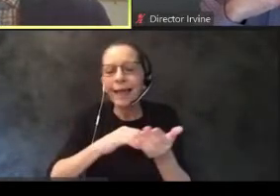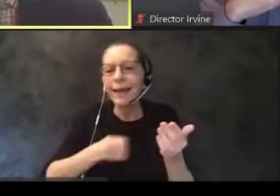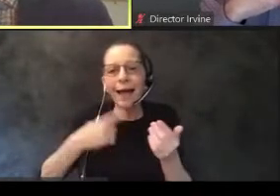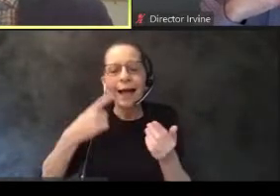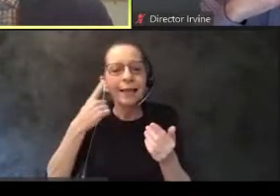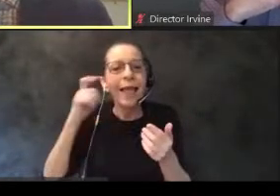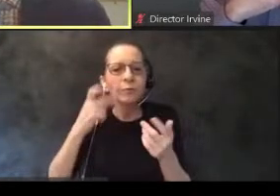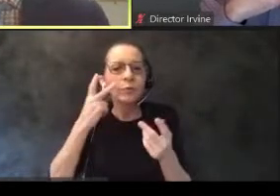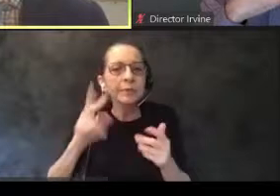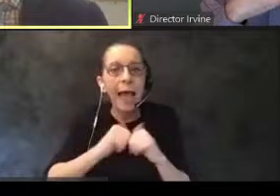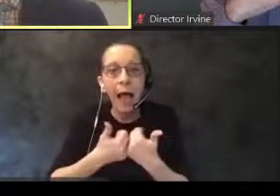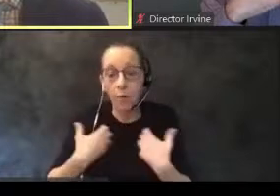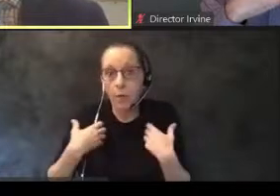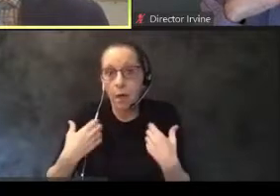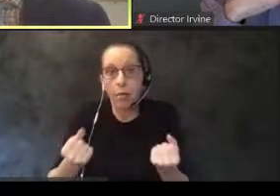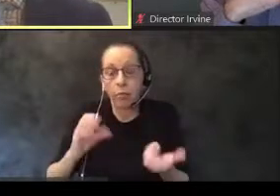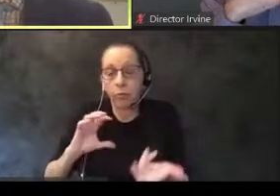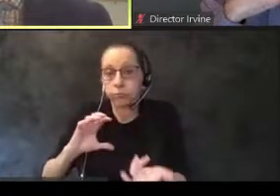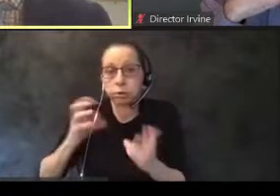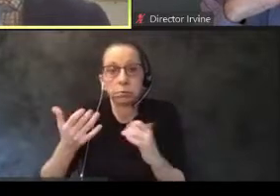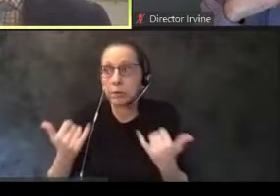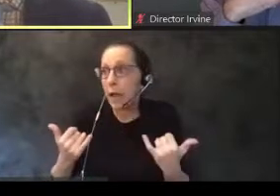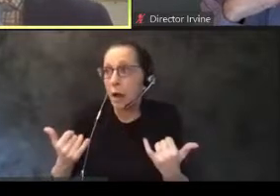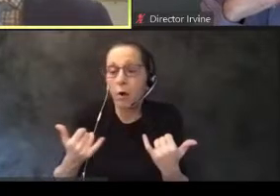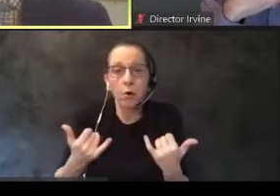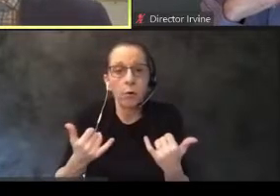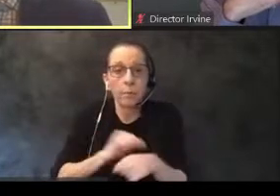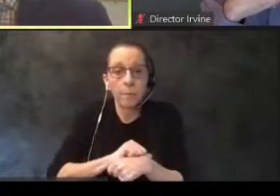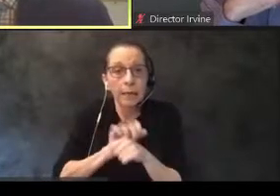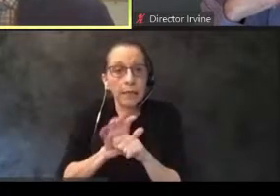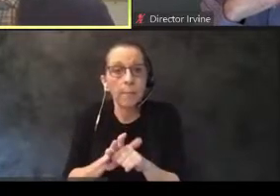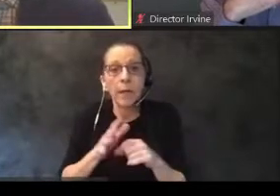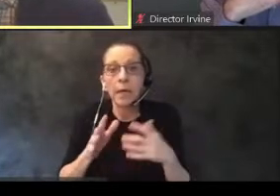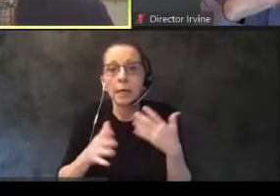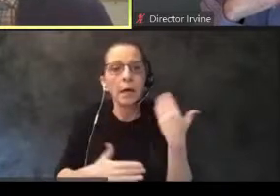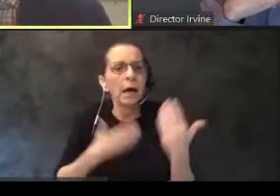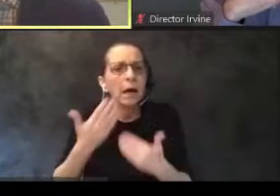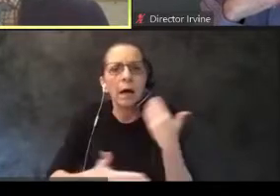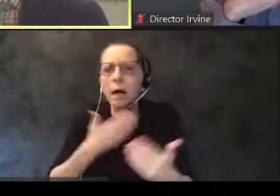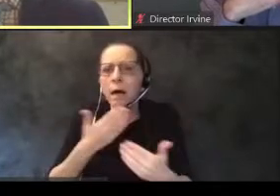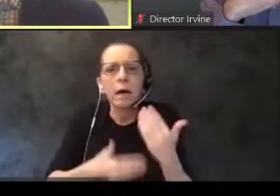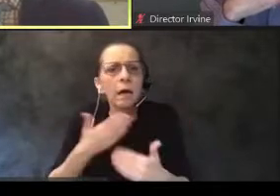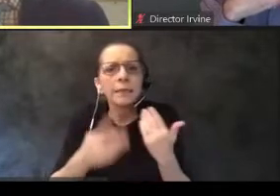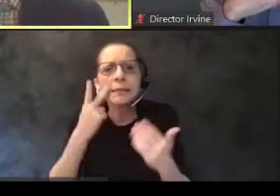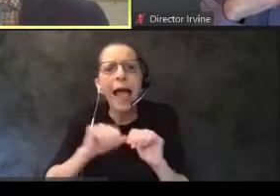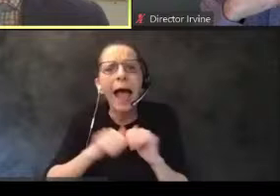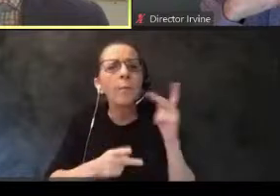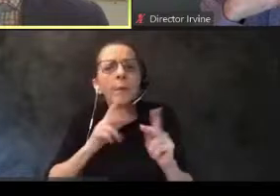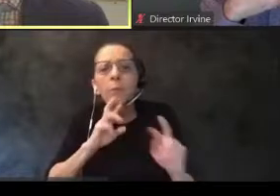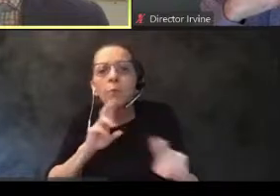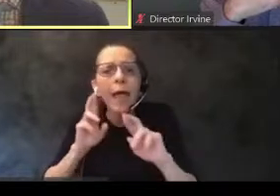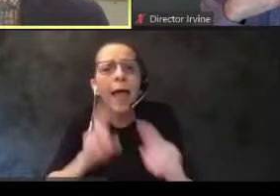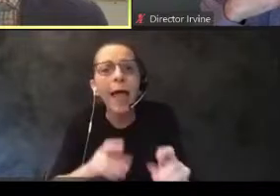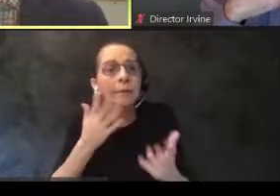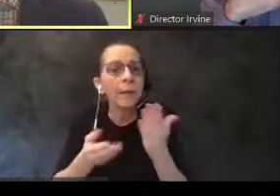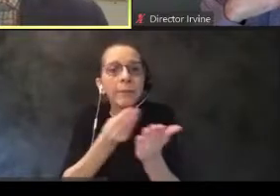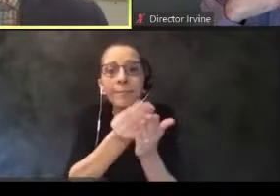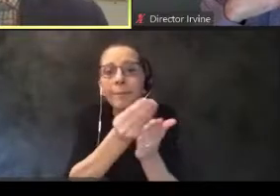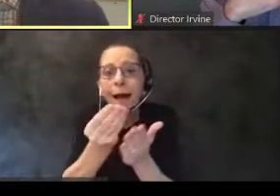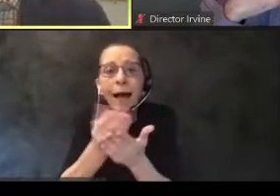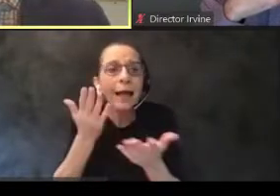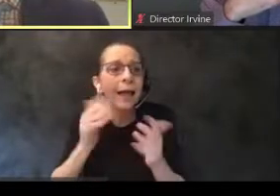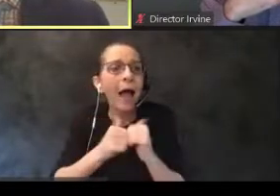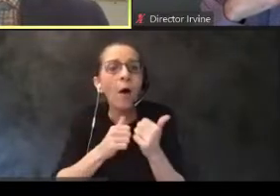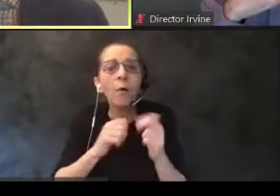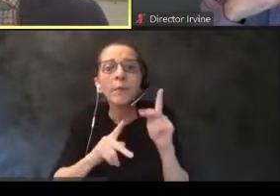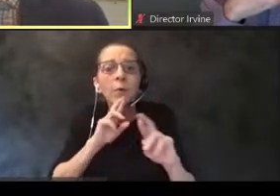see how this health crisis, kind of flows through people's reaction to how they react to flu season and the like.